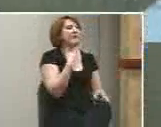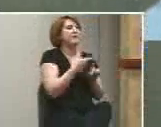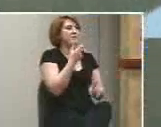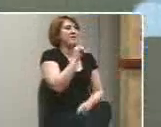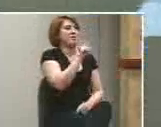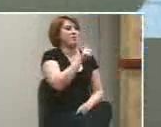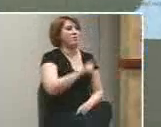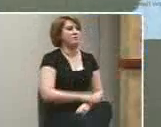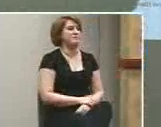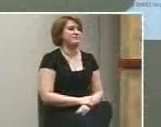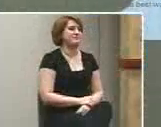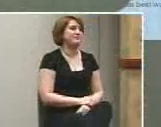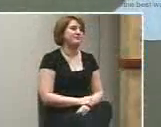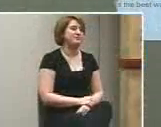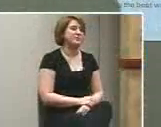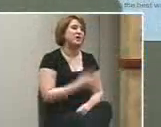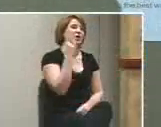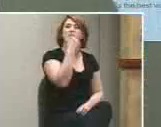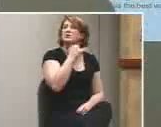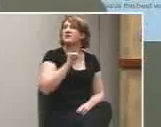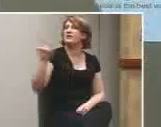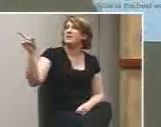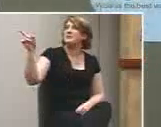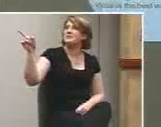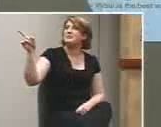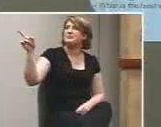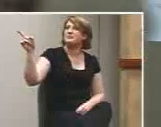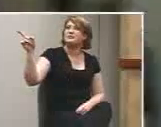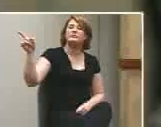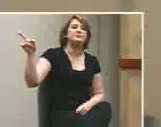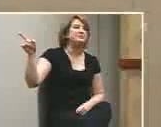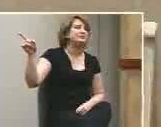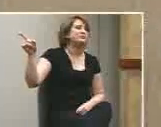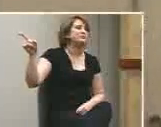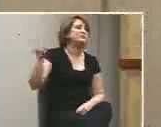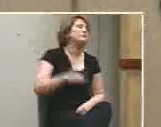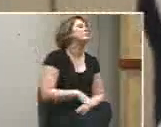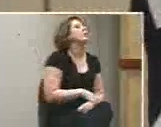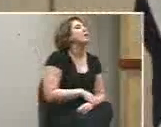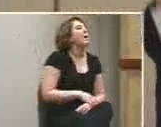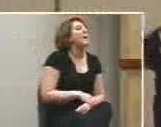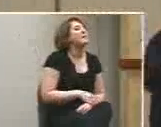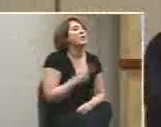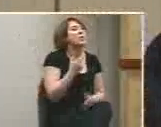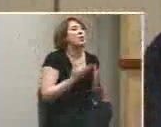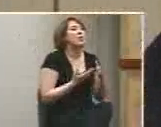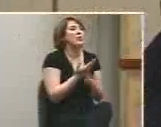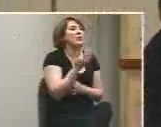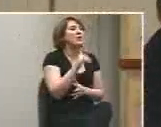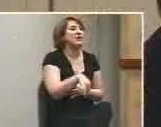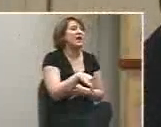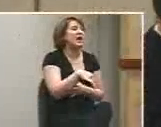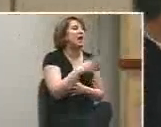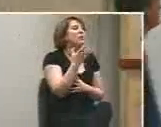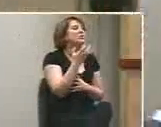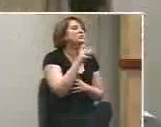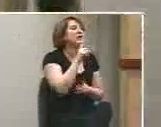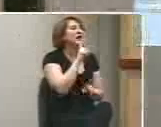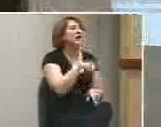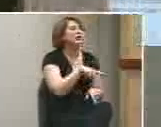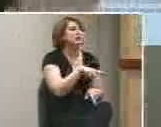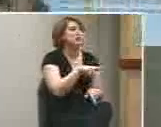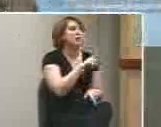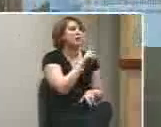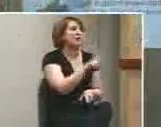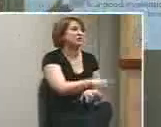looks, behavior intervention plan, looks like this. I want you to go through that, and I want you to just answer the questions and